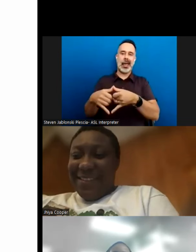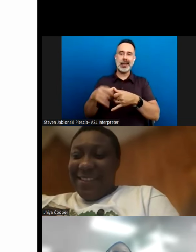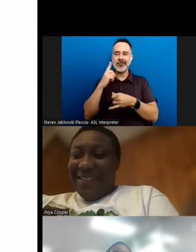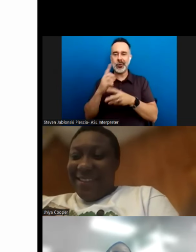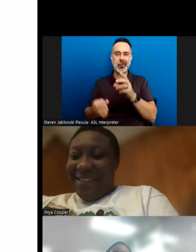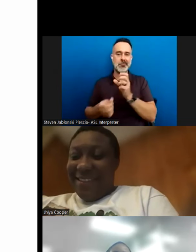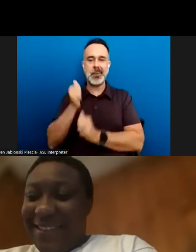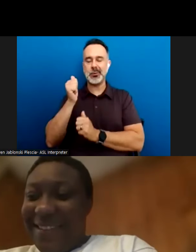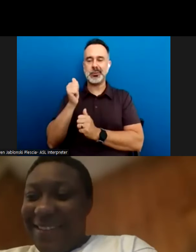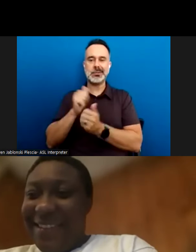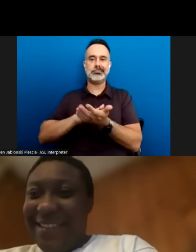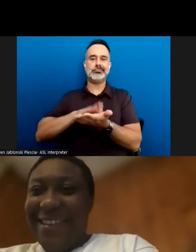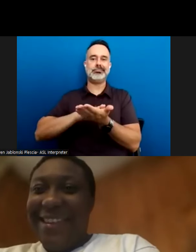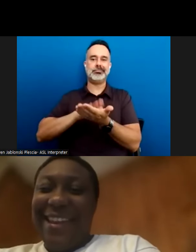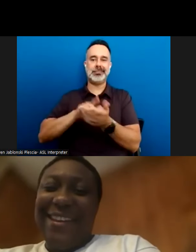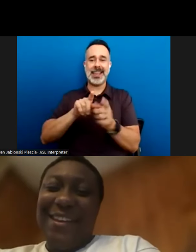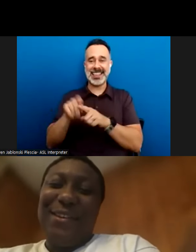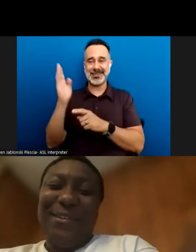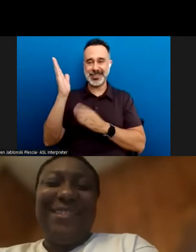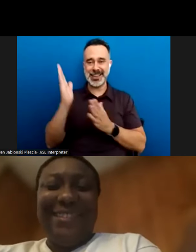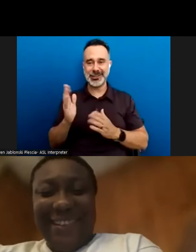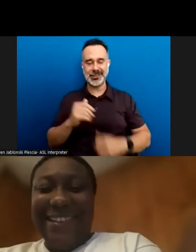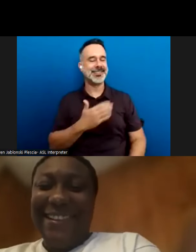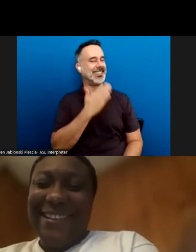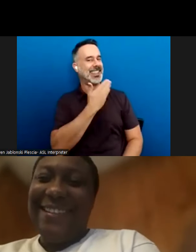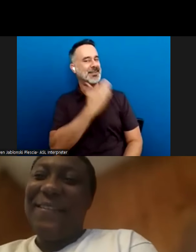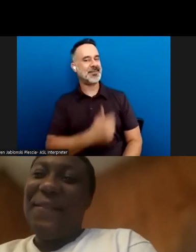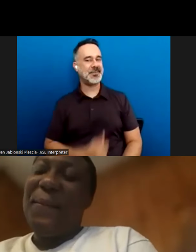those as a presenter. Thank you.